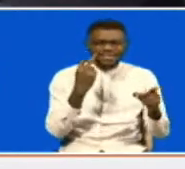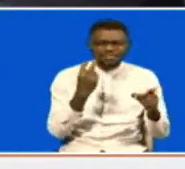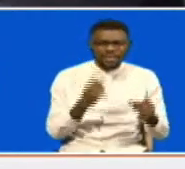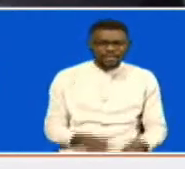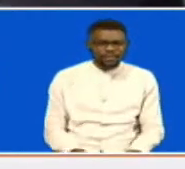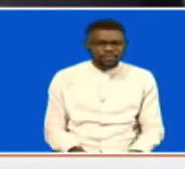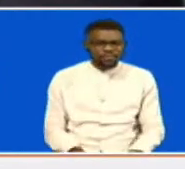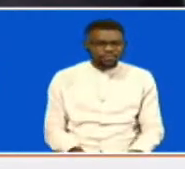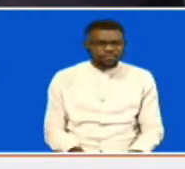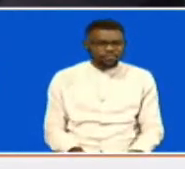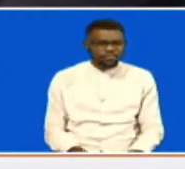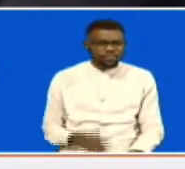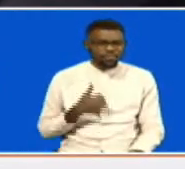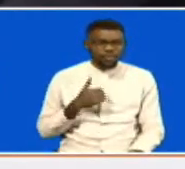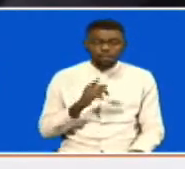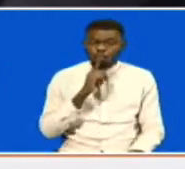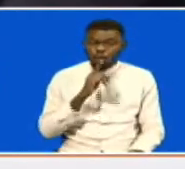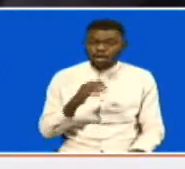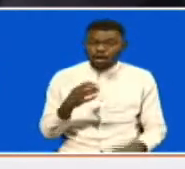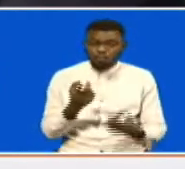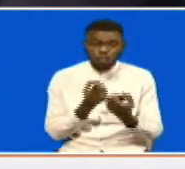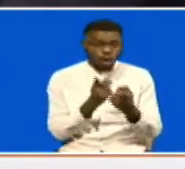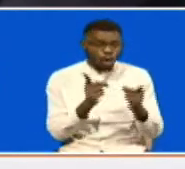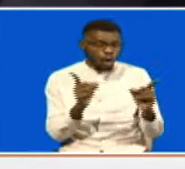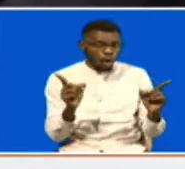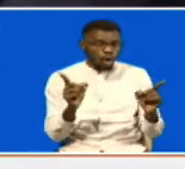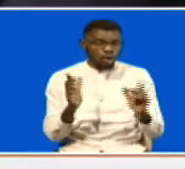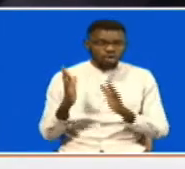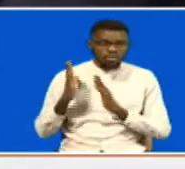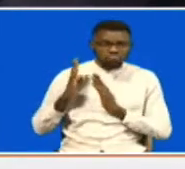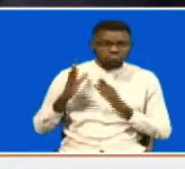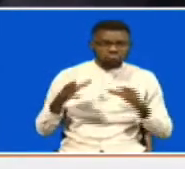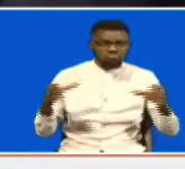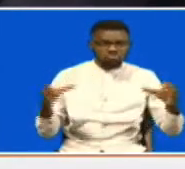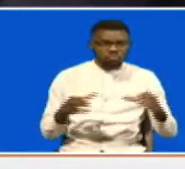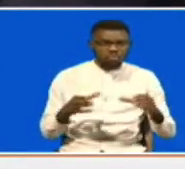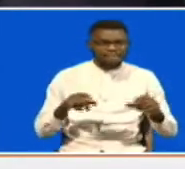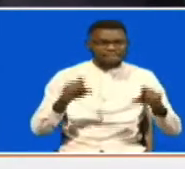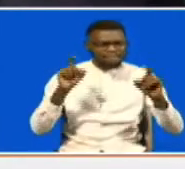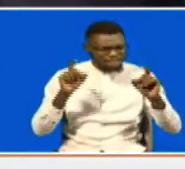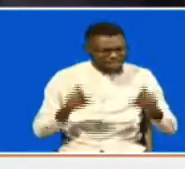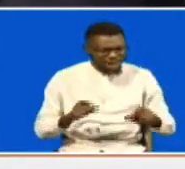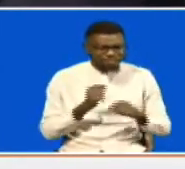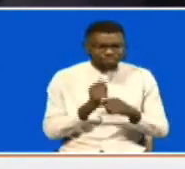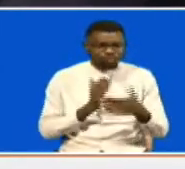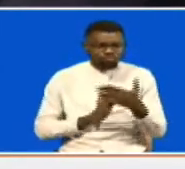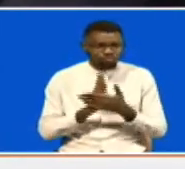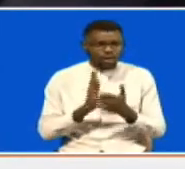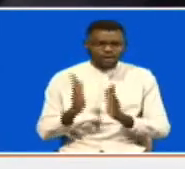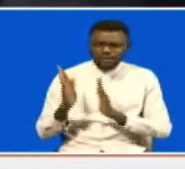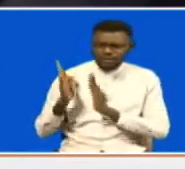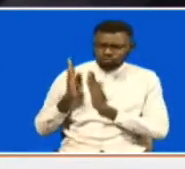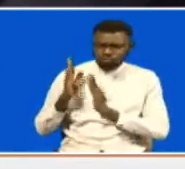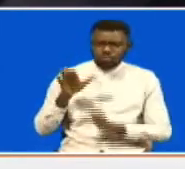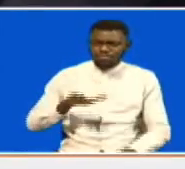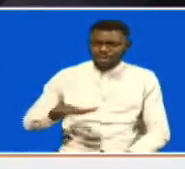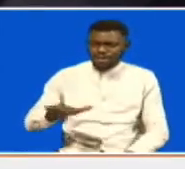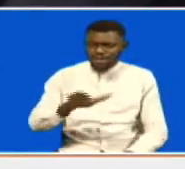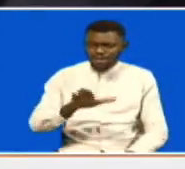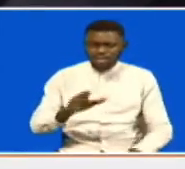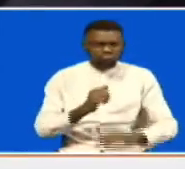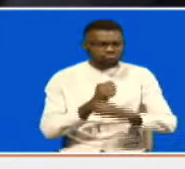I direct all security agencies to ensure that our security facilities remain protected